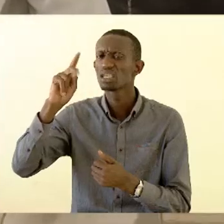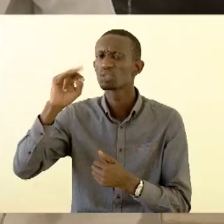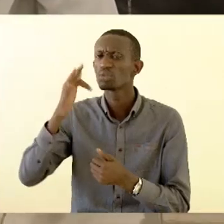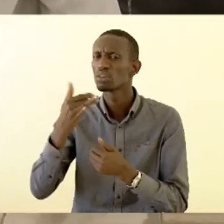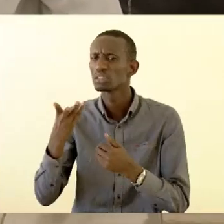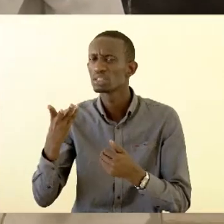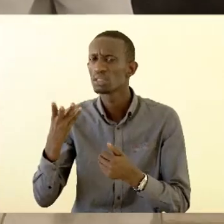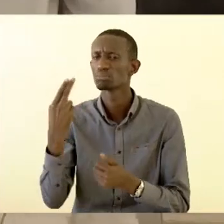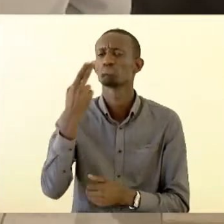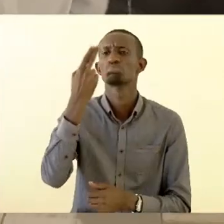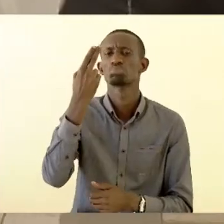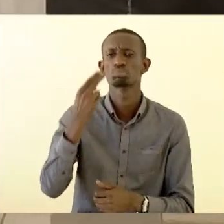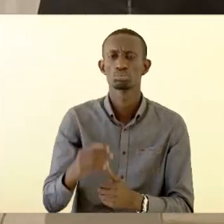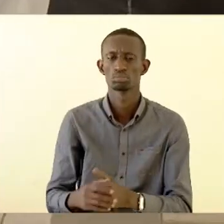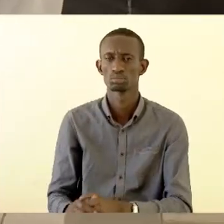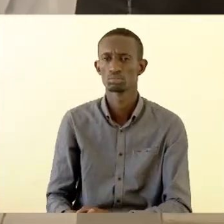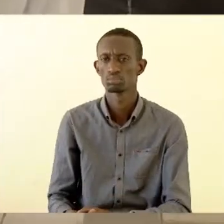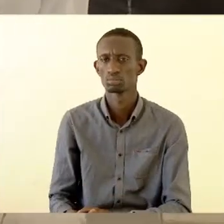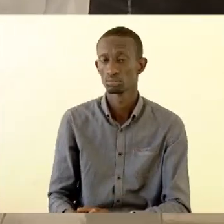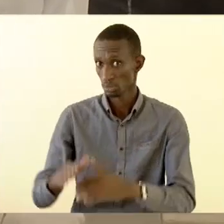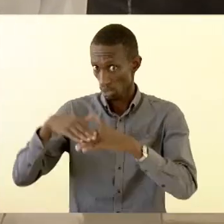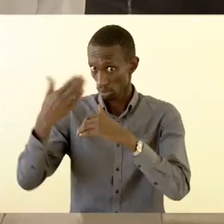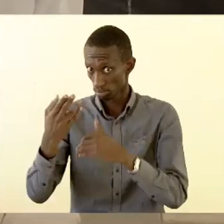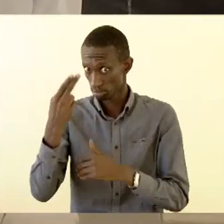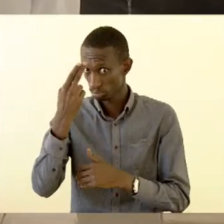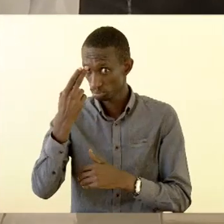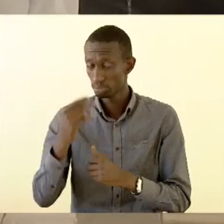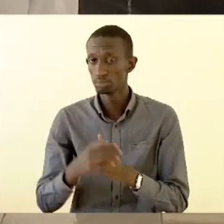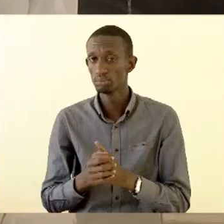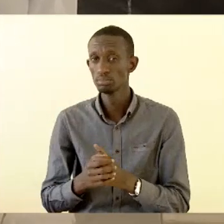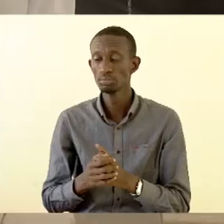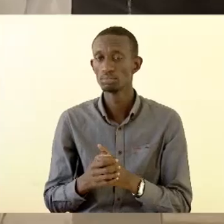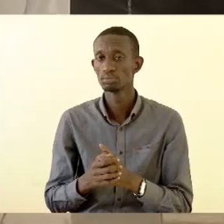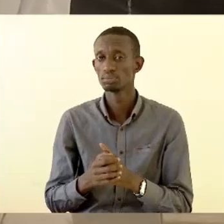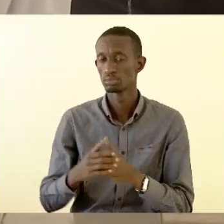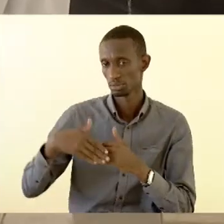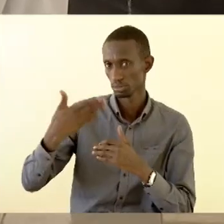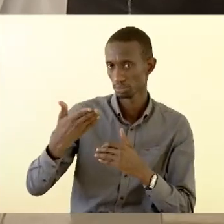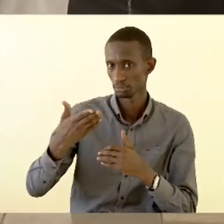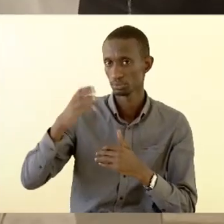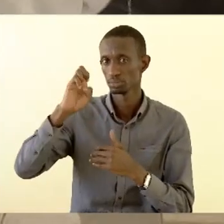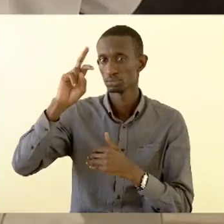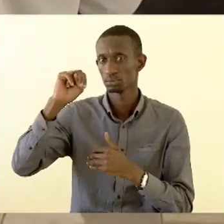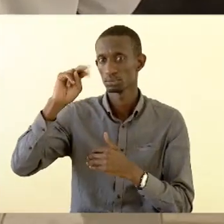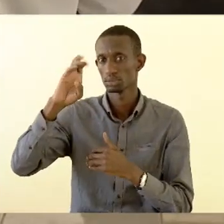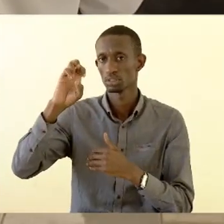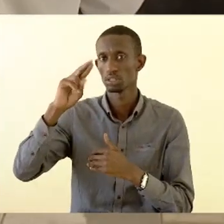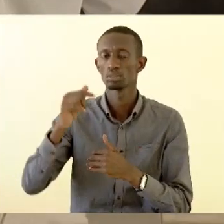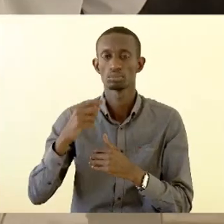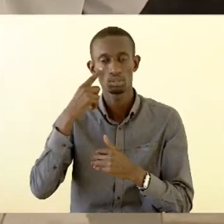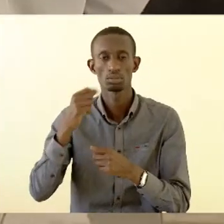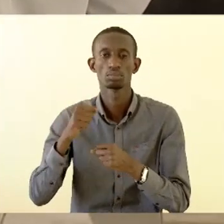2 electrons. And after the first energy level is full, we go to the next, which